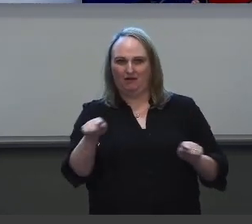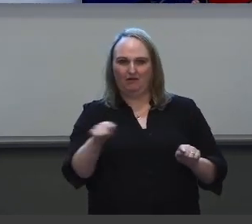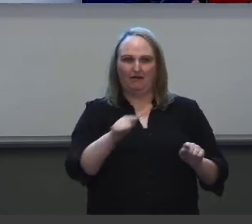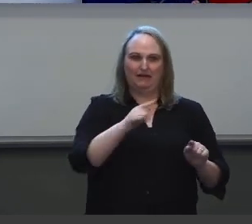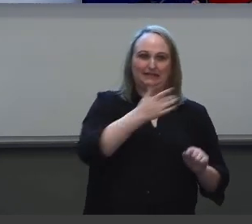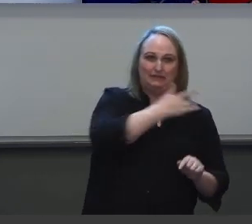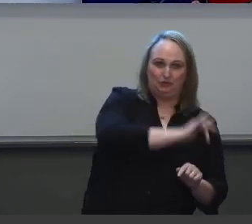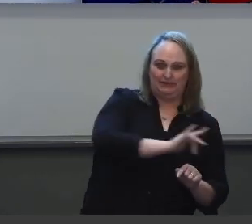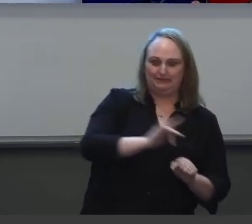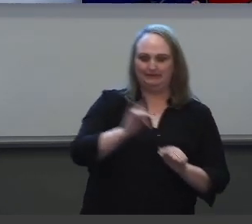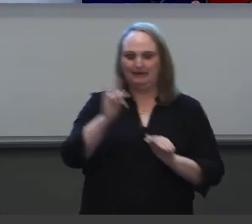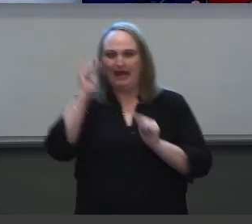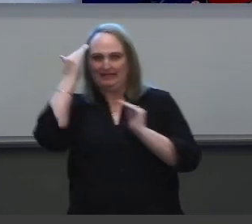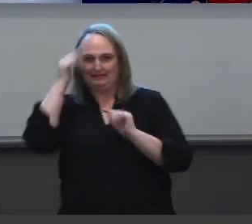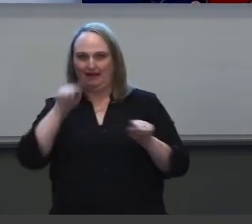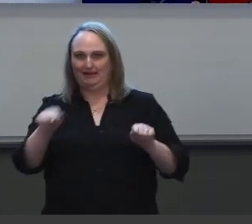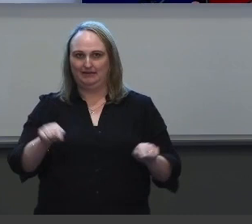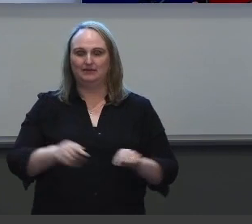anxiety.